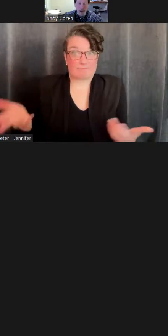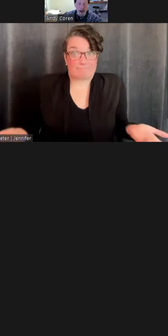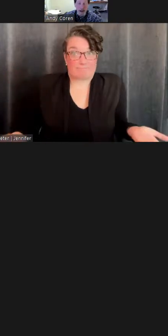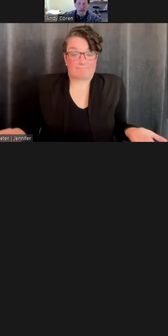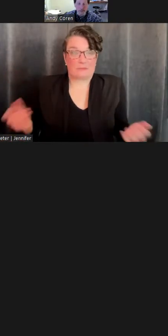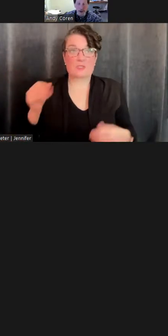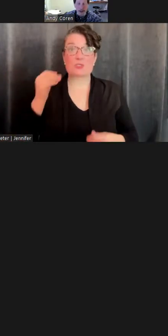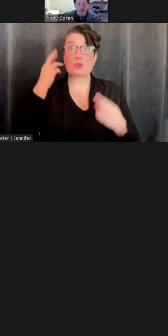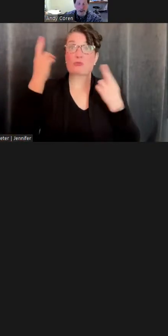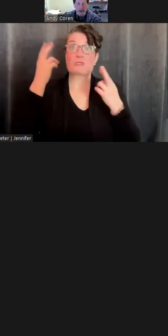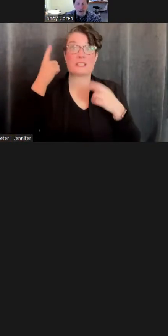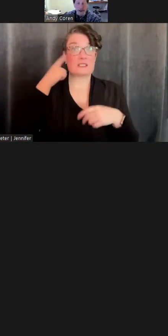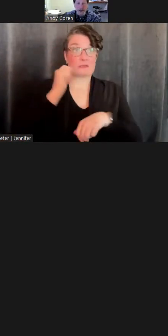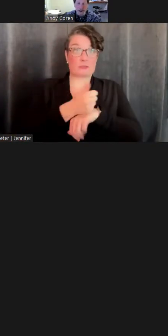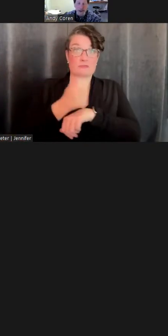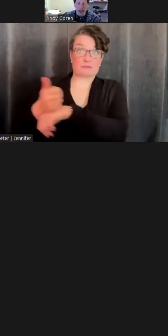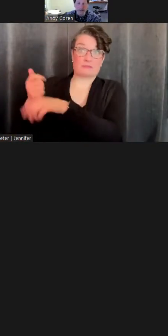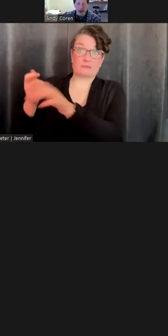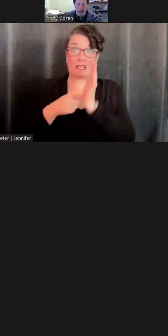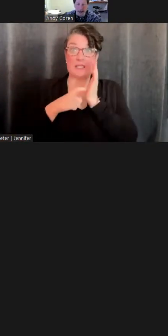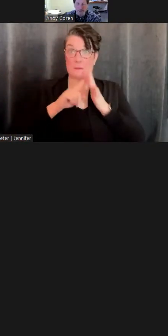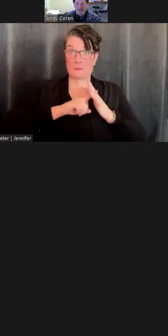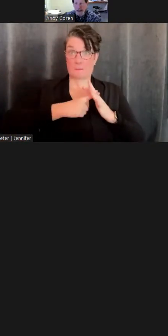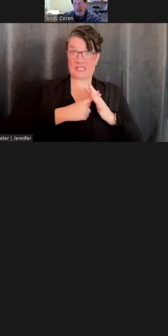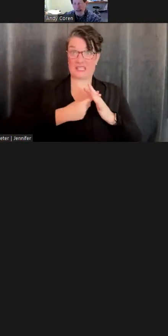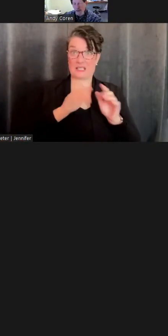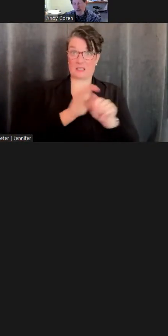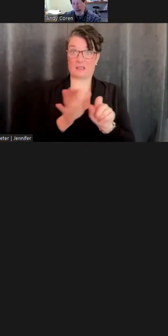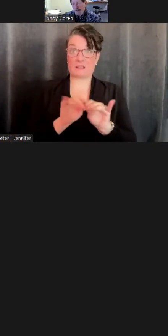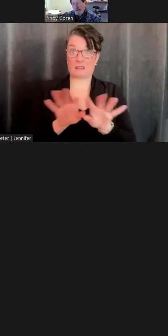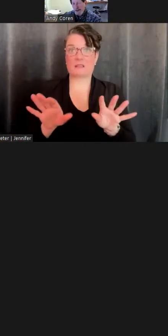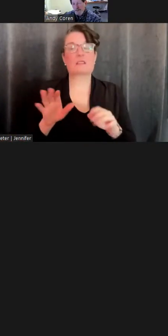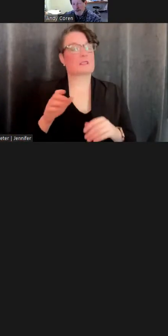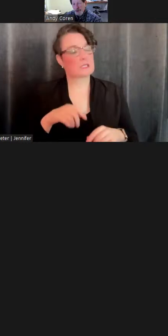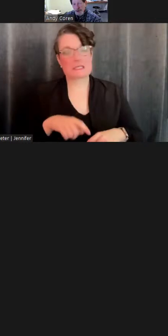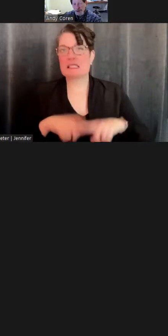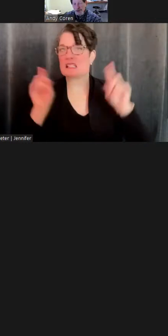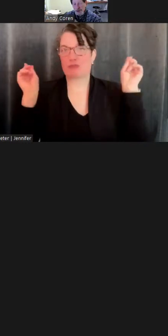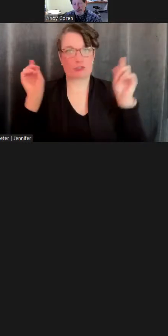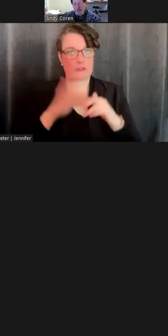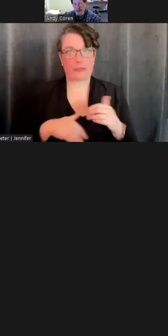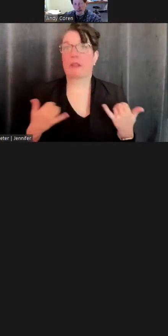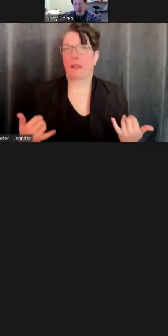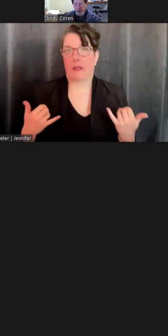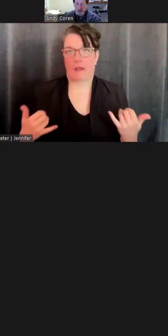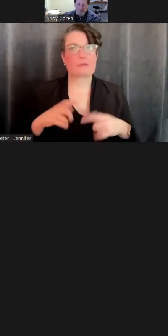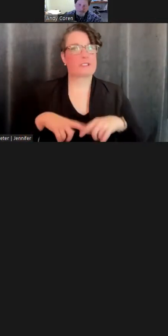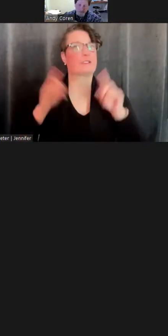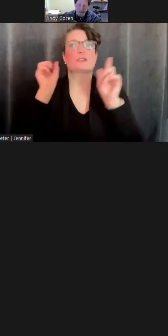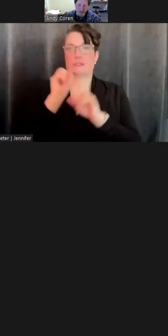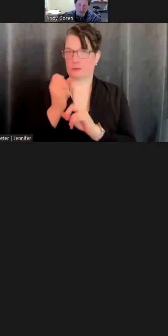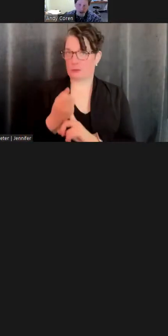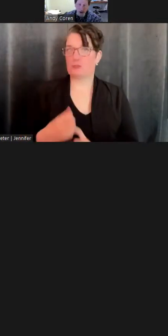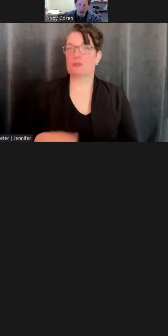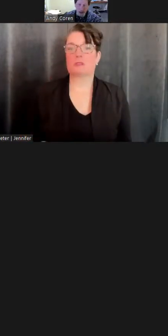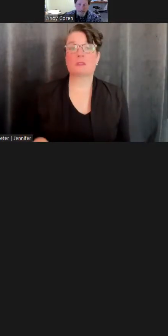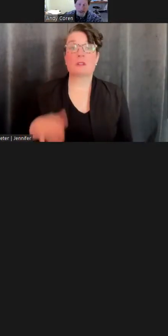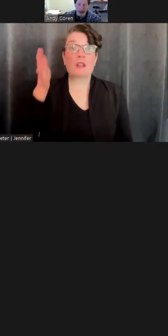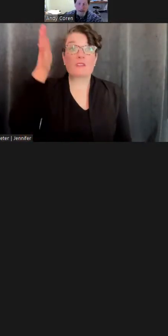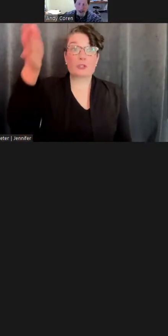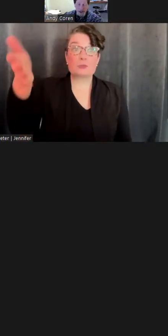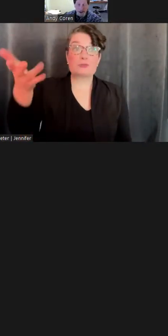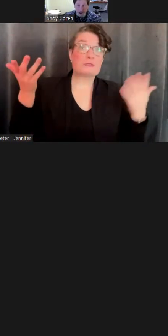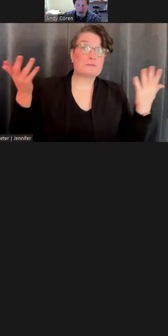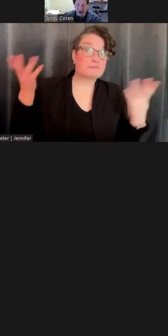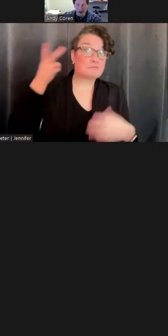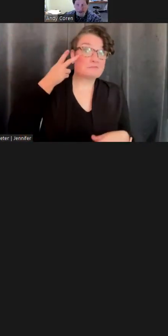were very different conditions than we have right now. And what will happen in the future is something that we're going to